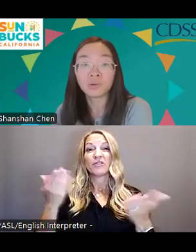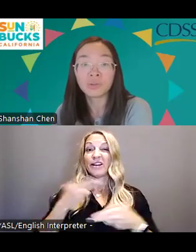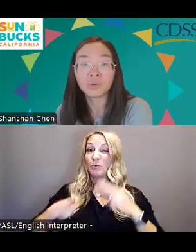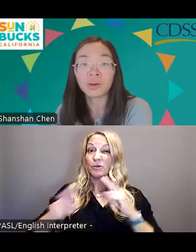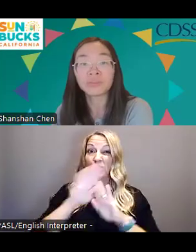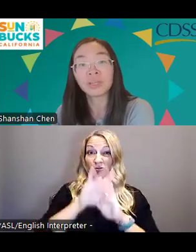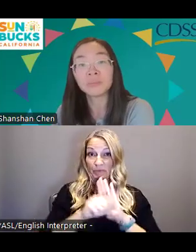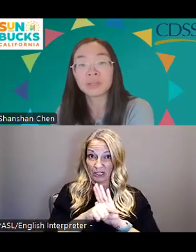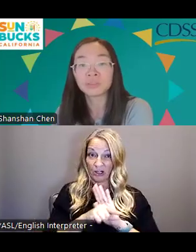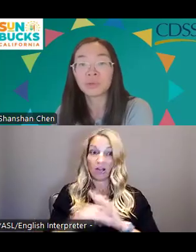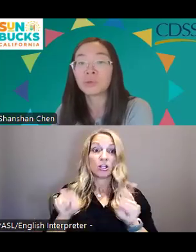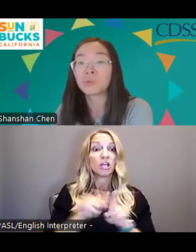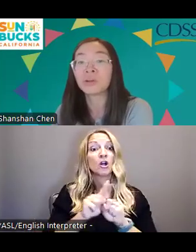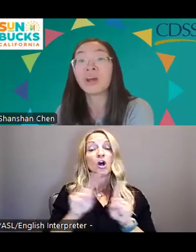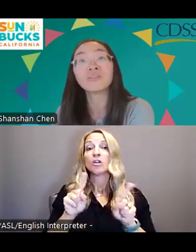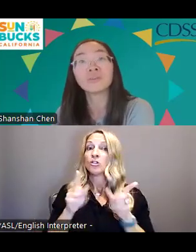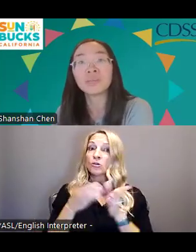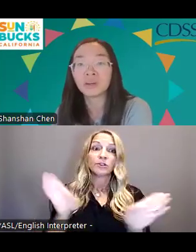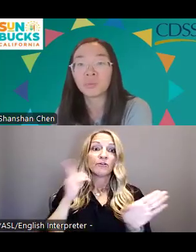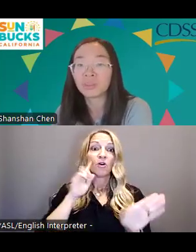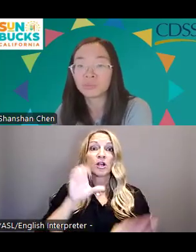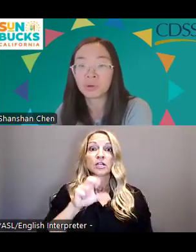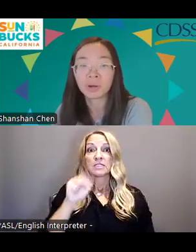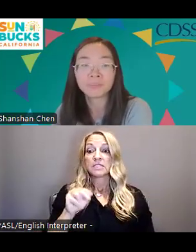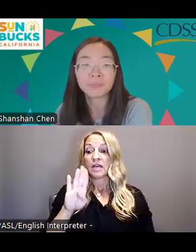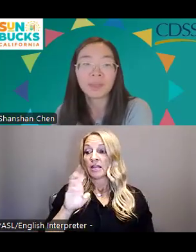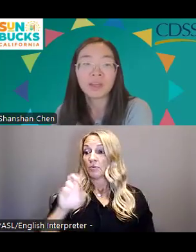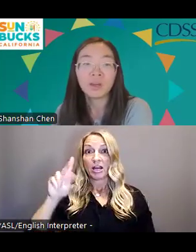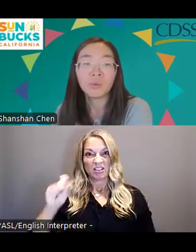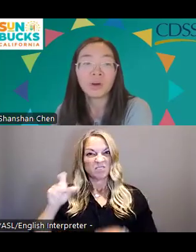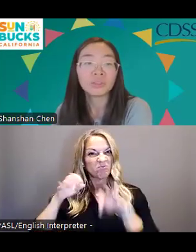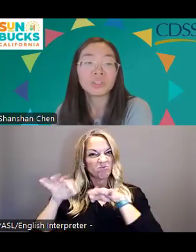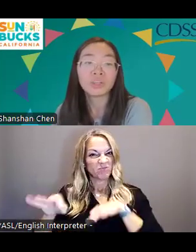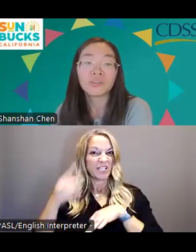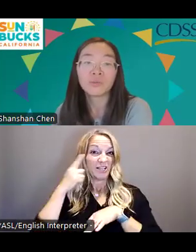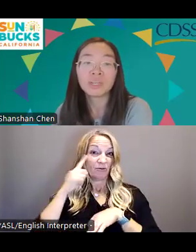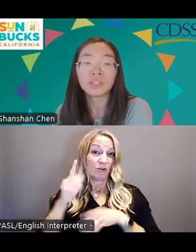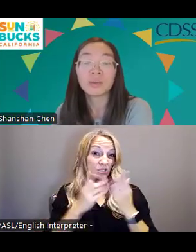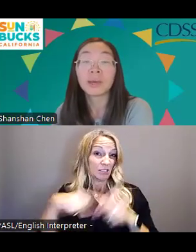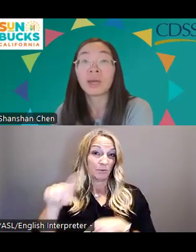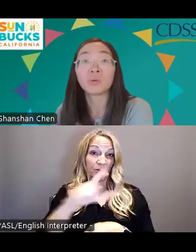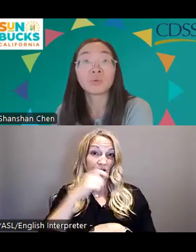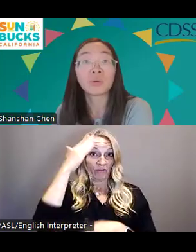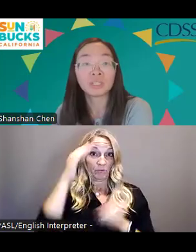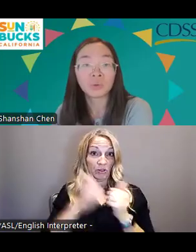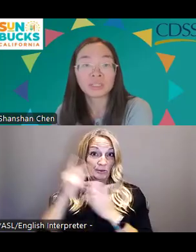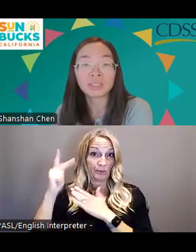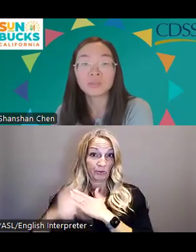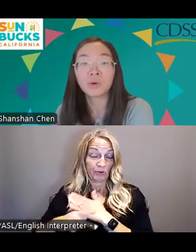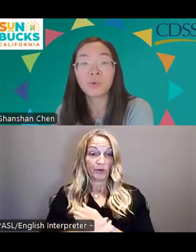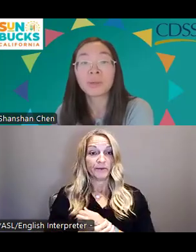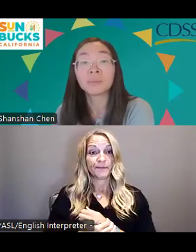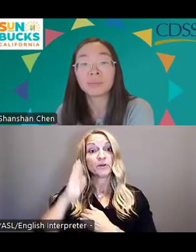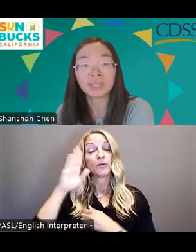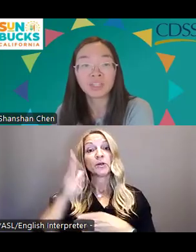and an overview of Sunbox for those who are not familiar with the program. We'll also share information about our